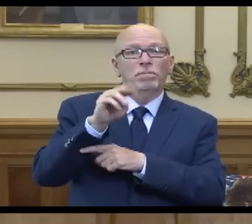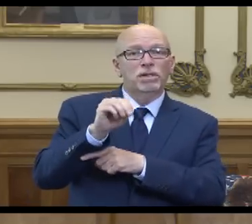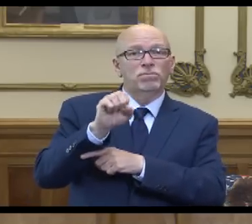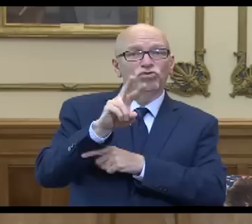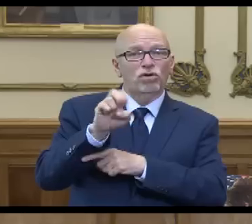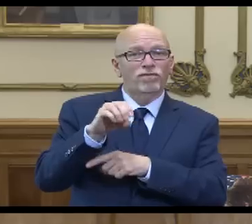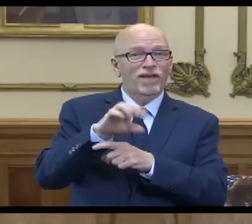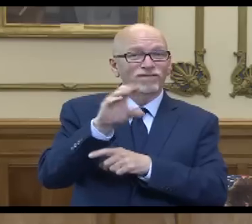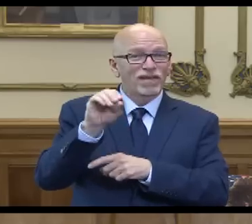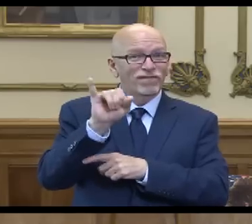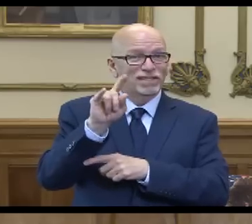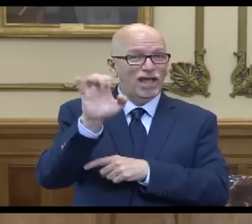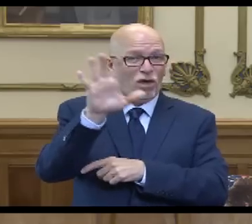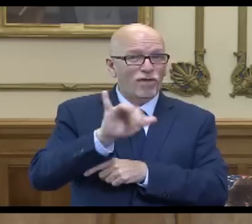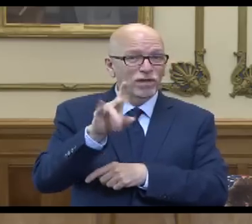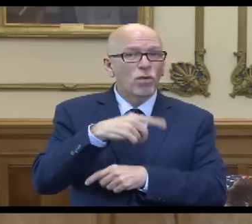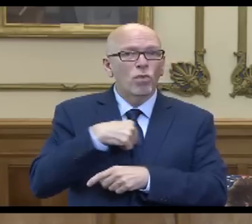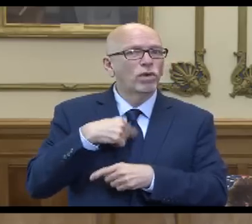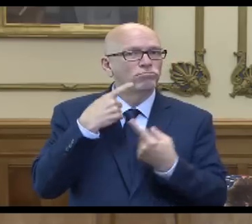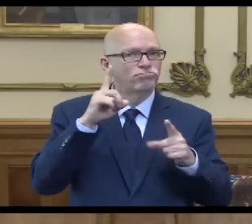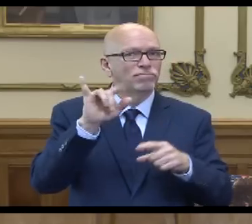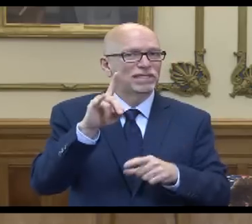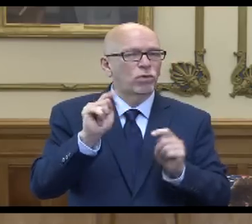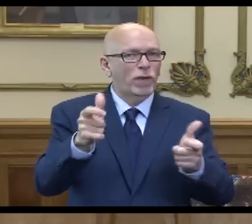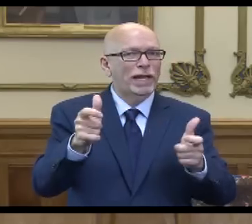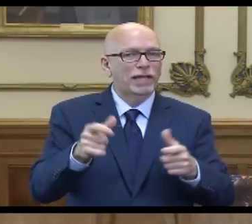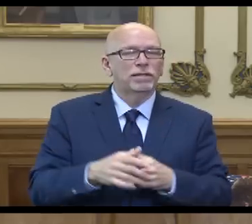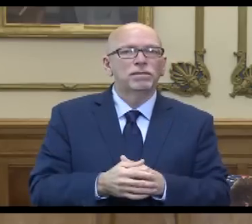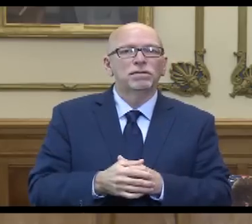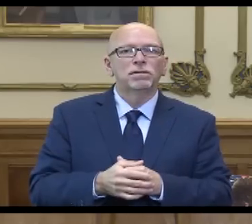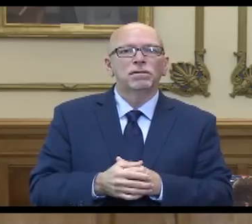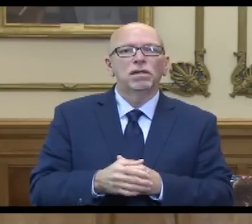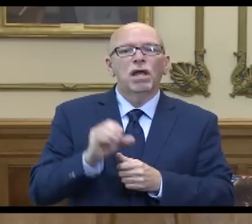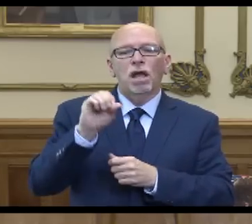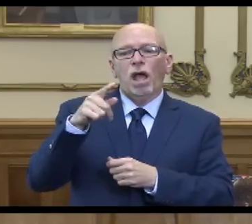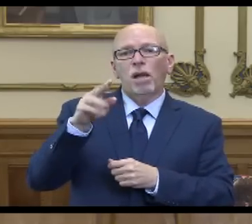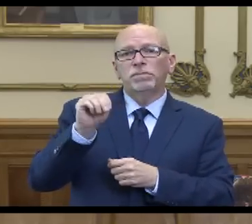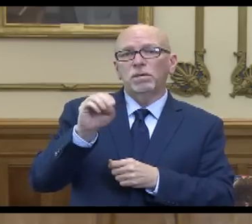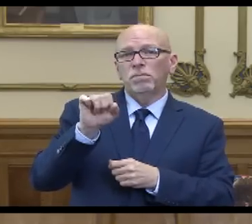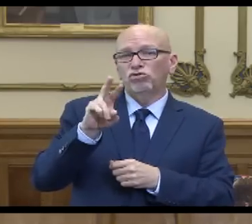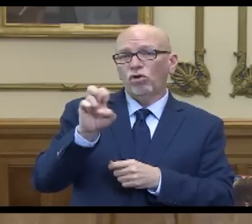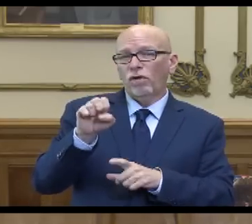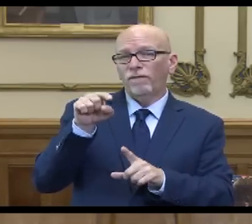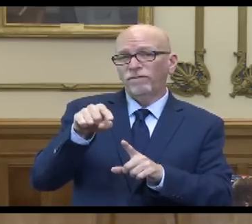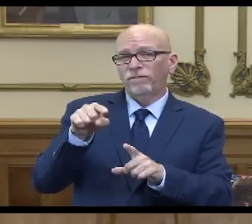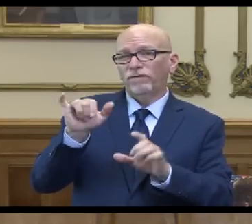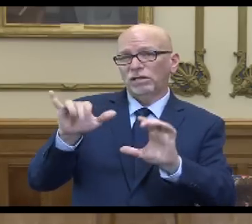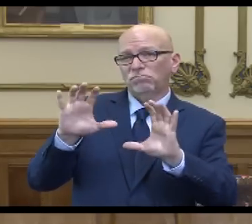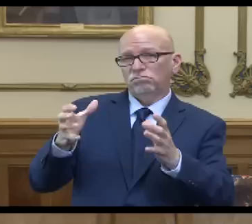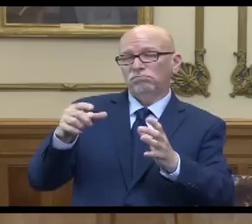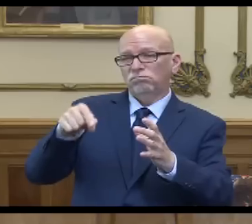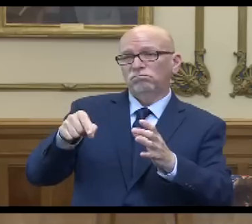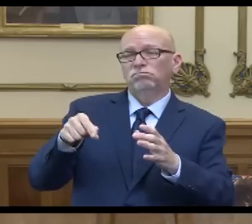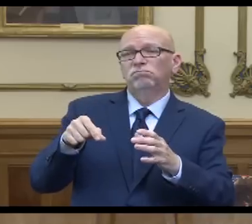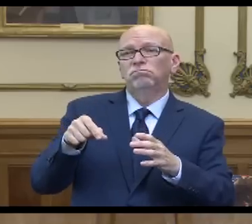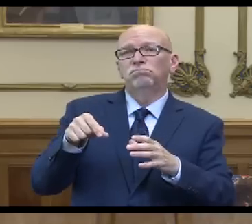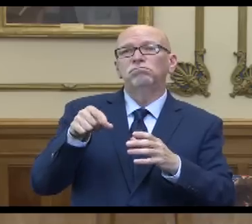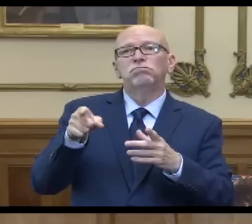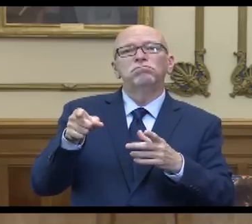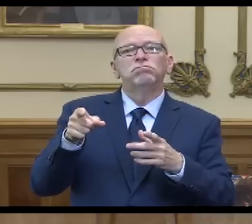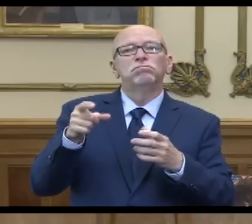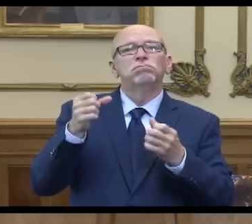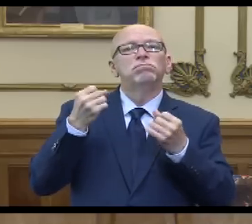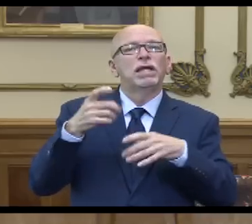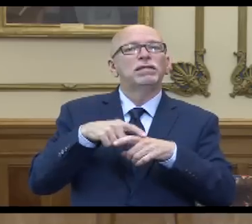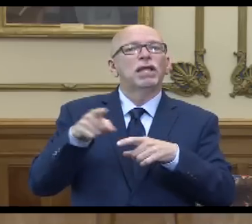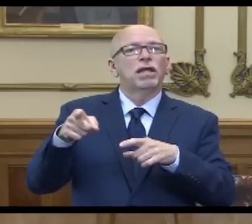50 sites across the state, we were able to do that very quickly. OptumServe, by nature, is basically many times